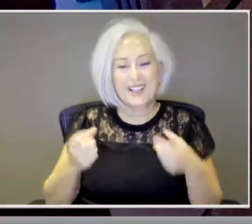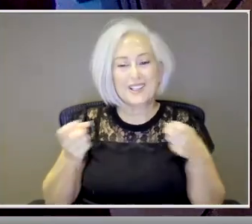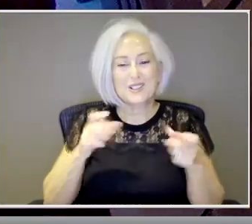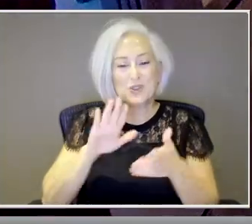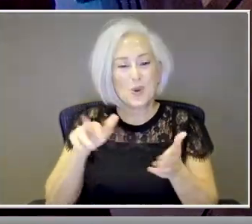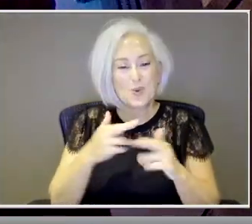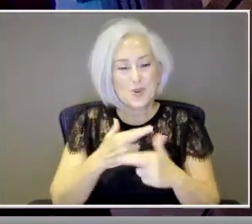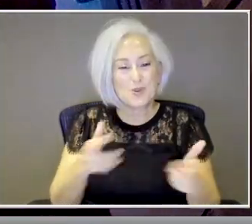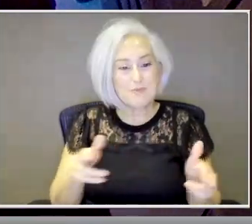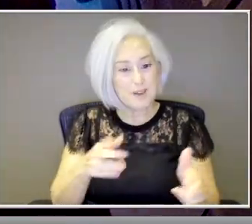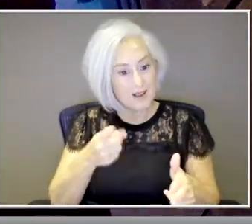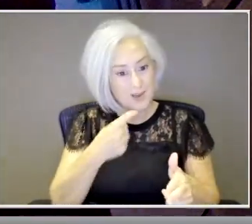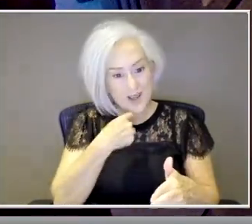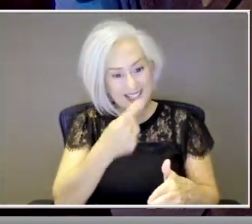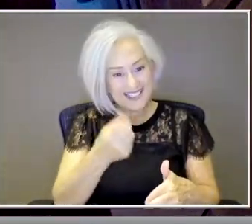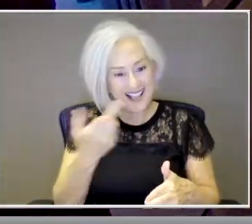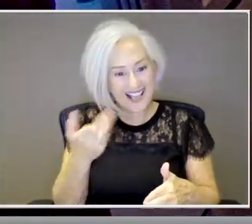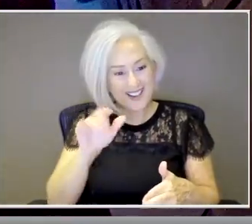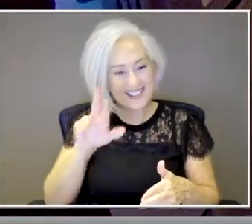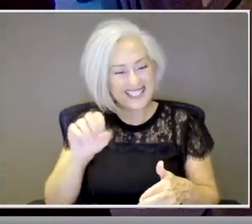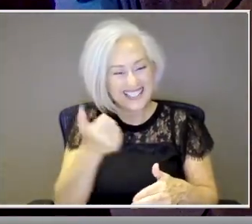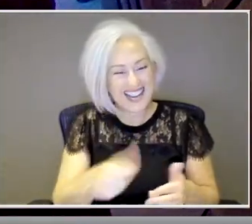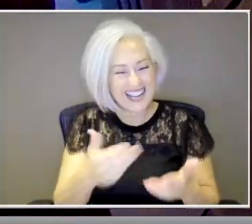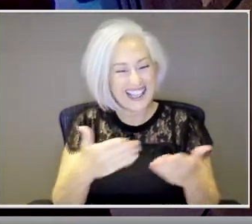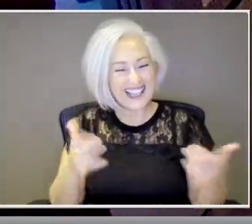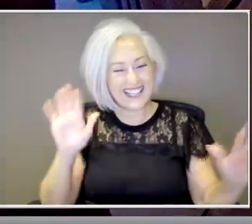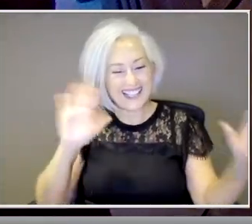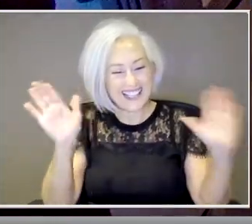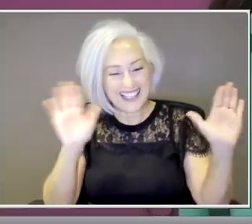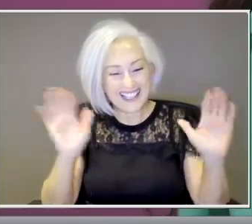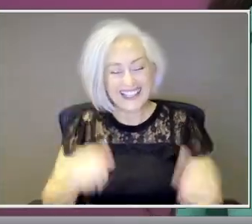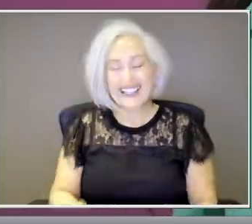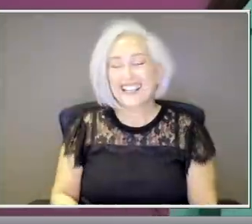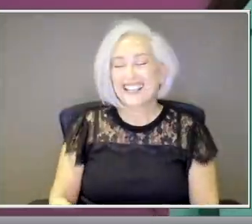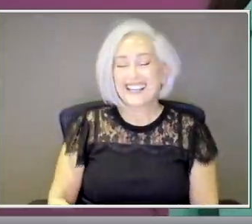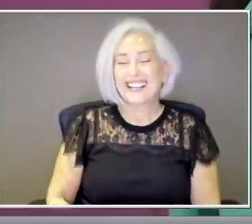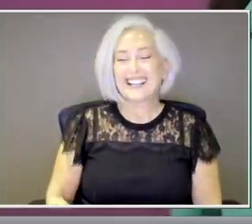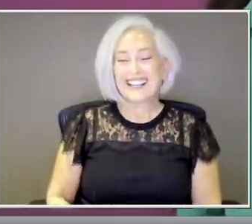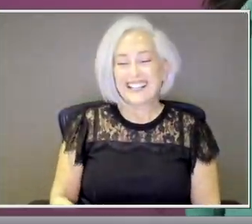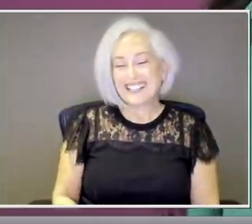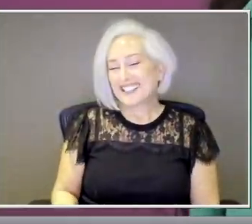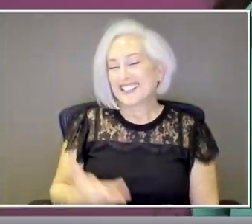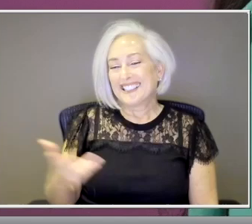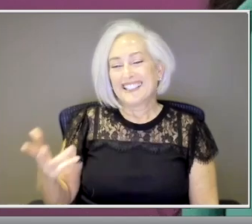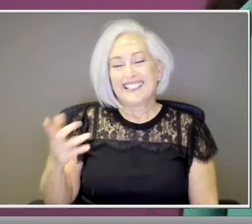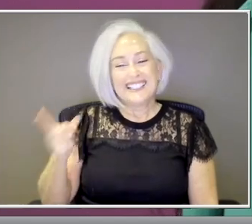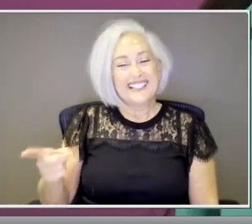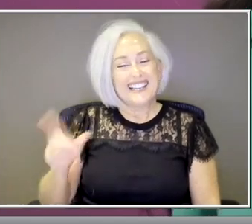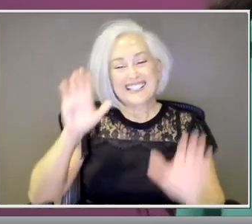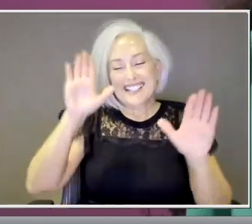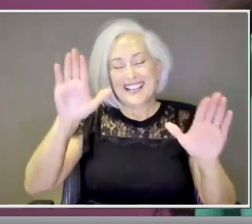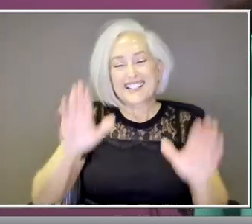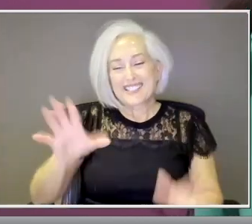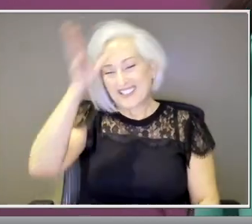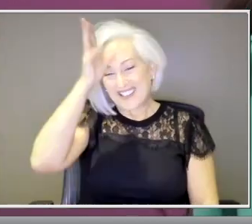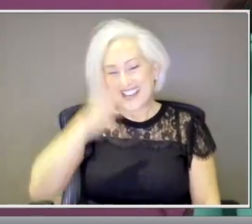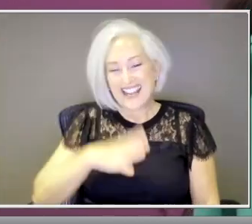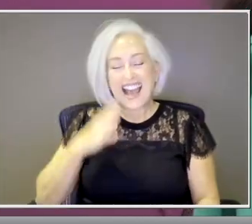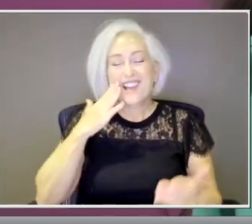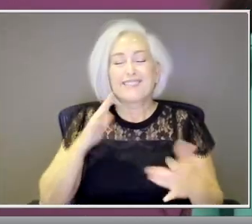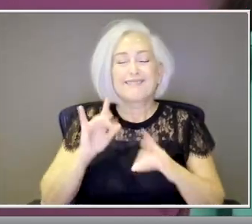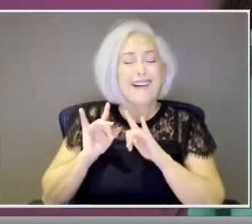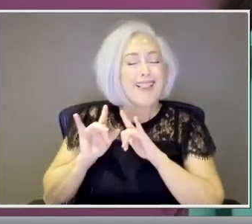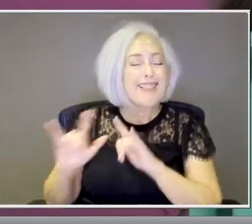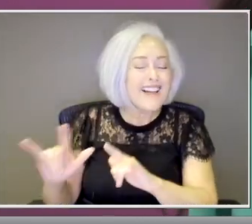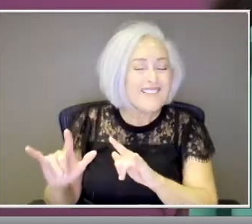wanna say to him? There he is. I mean, he's a great guy. I don't know. I love him a lot. He's